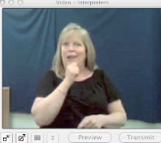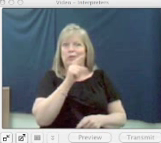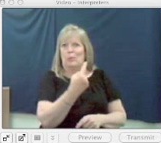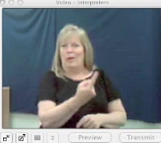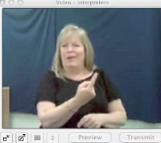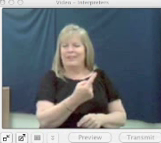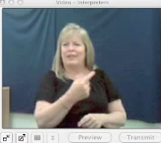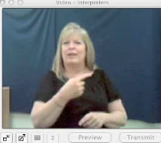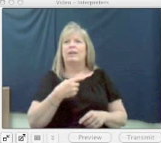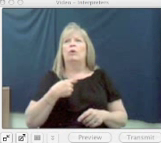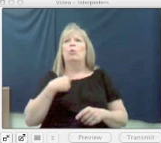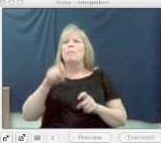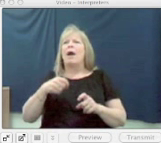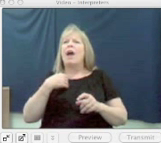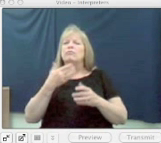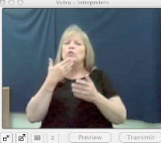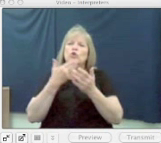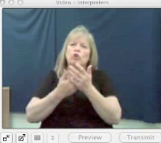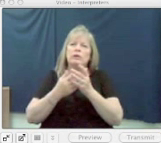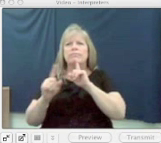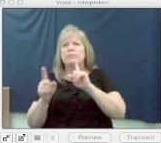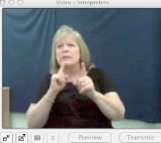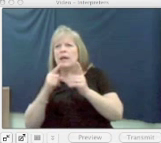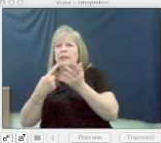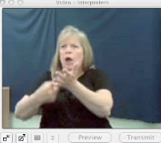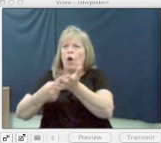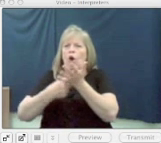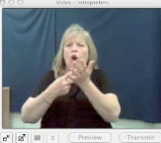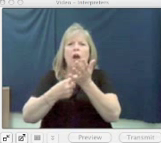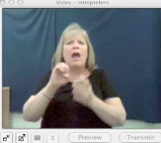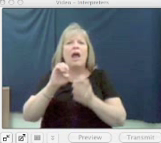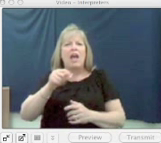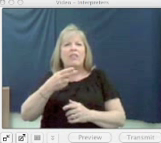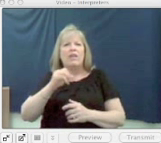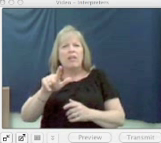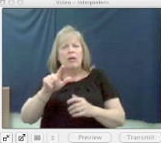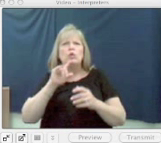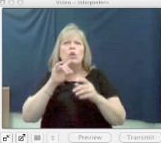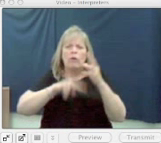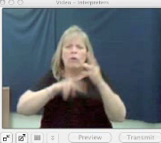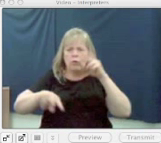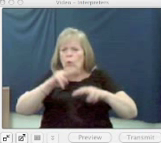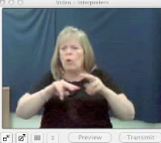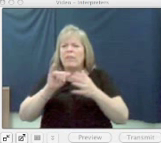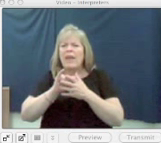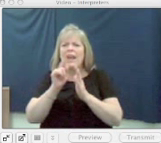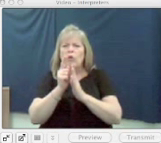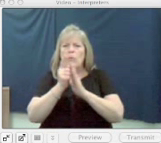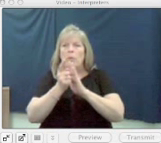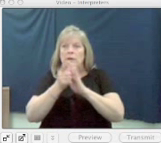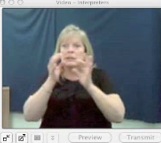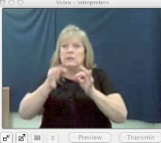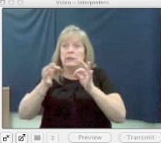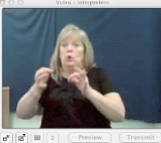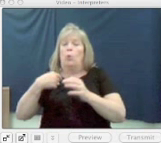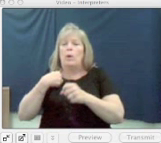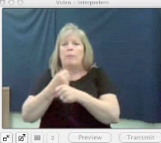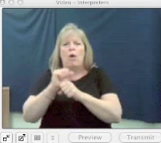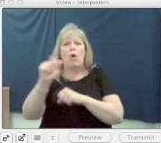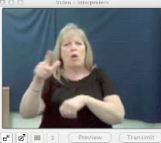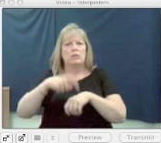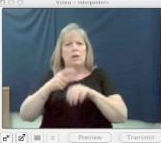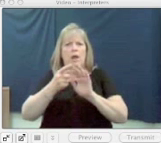ethical dialogues that review the moment-to-moment practice decisions we make, not only those situations that cause ethical